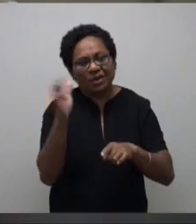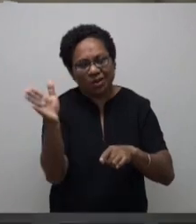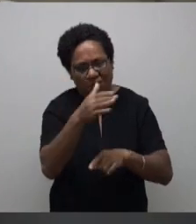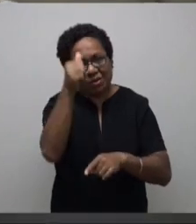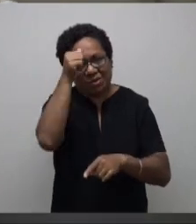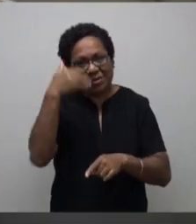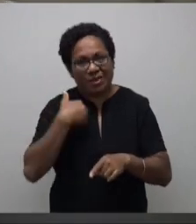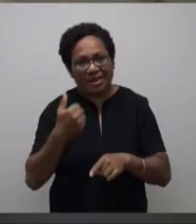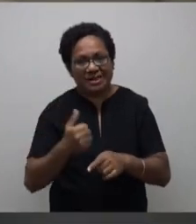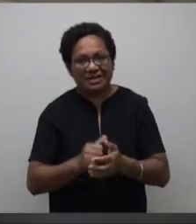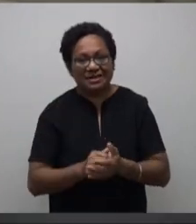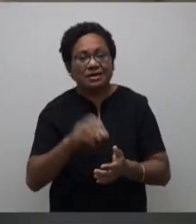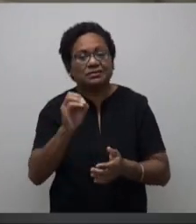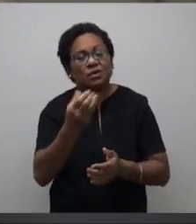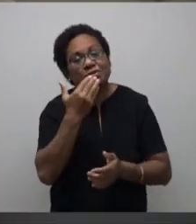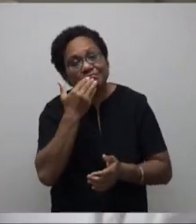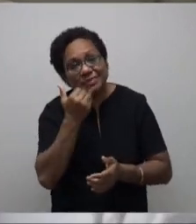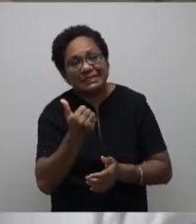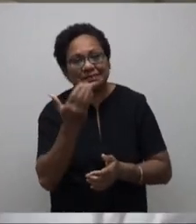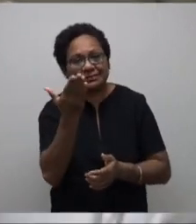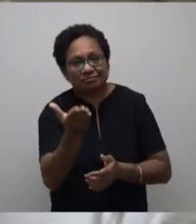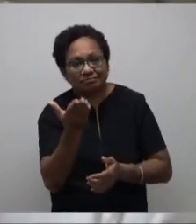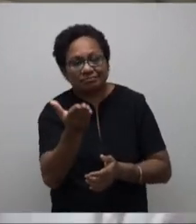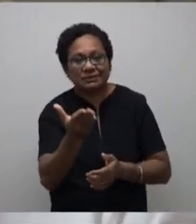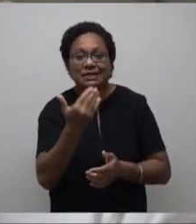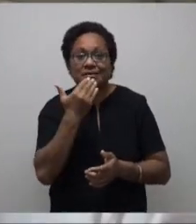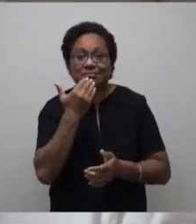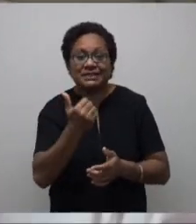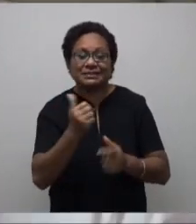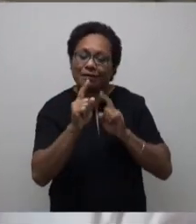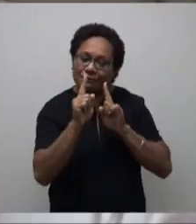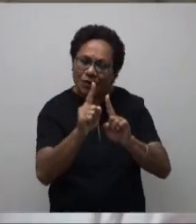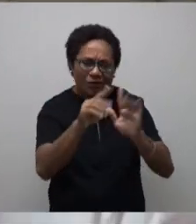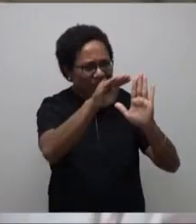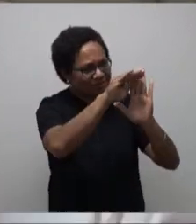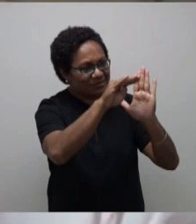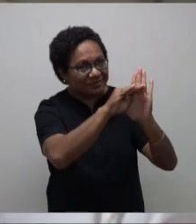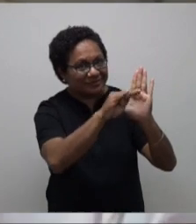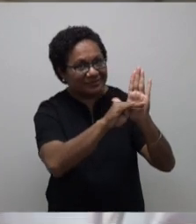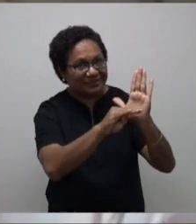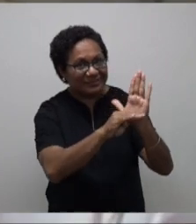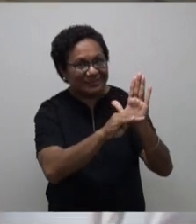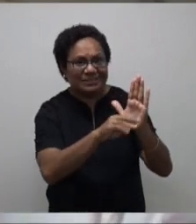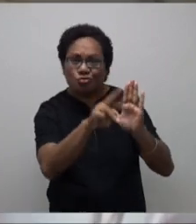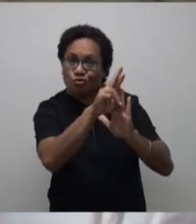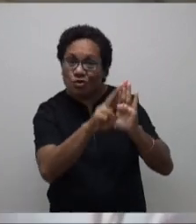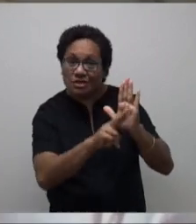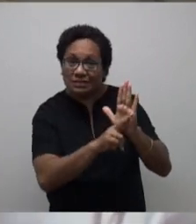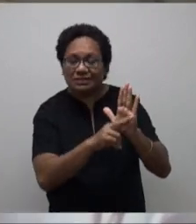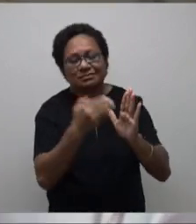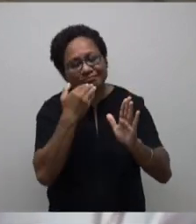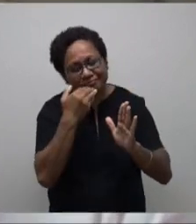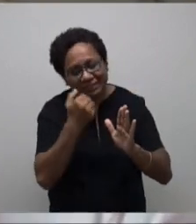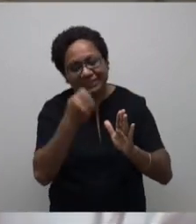and everyone must act accordingly through the good health practices we have advocated from day 1 of this outbreak.